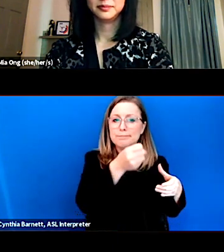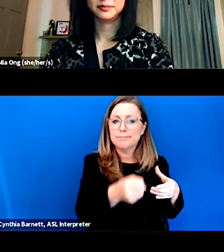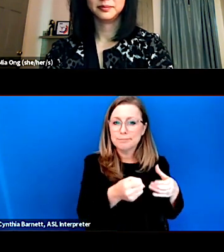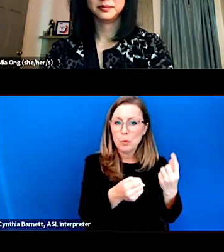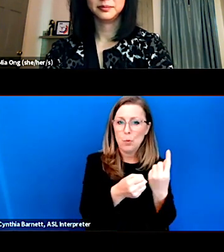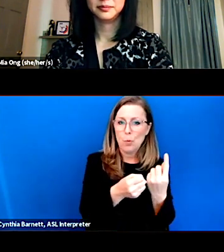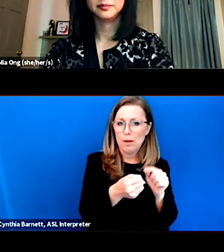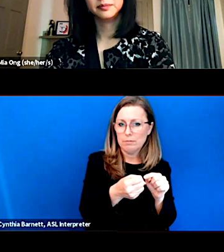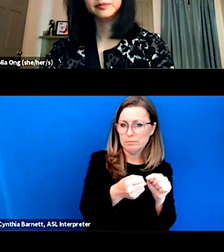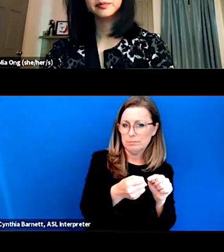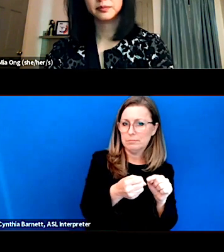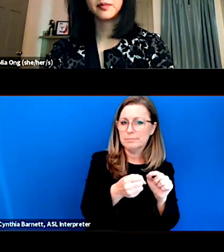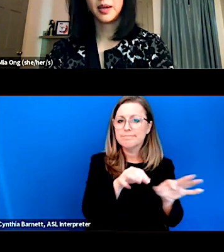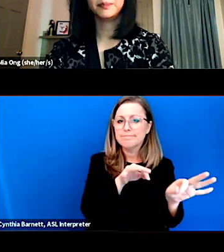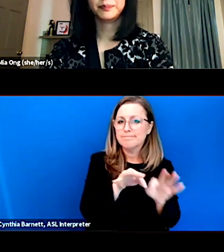goal.